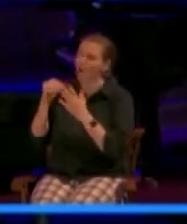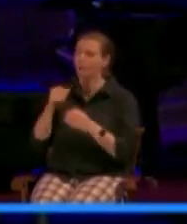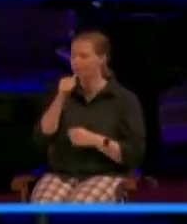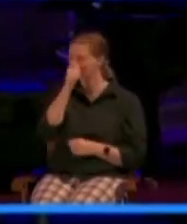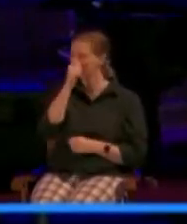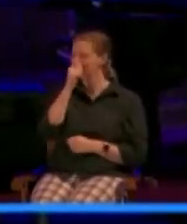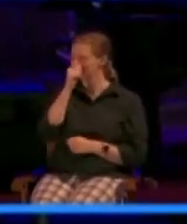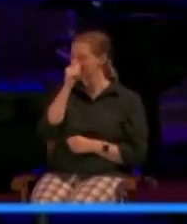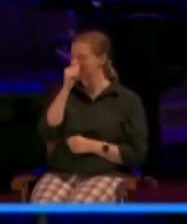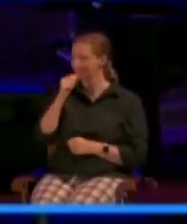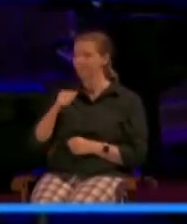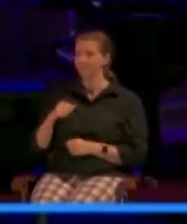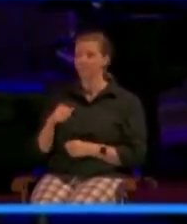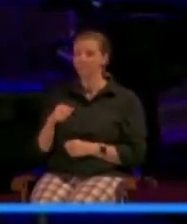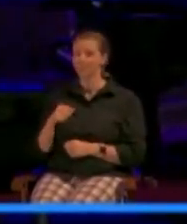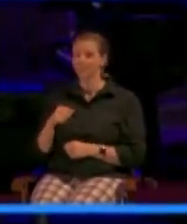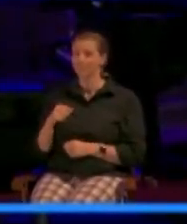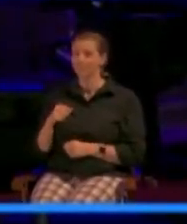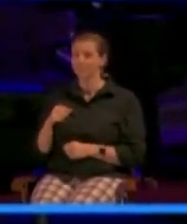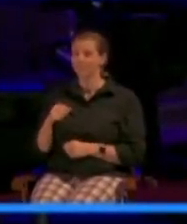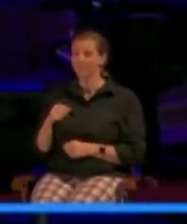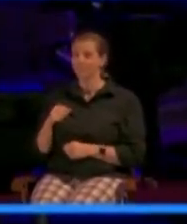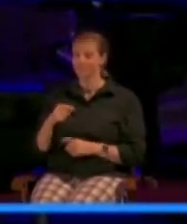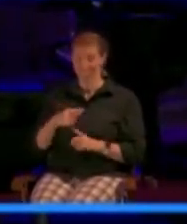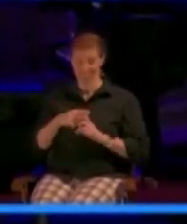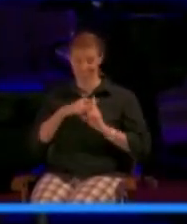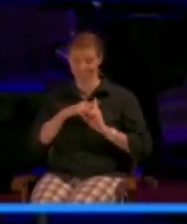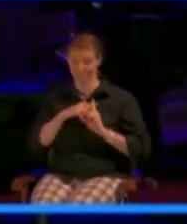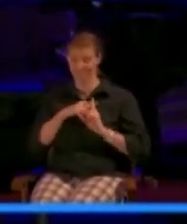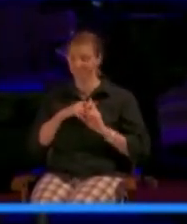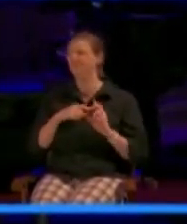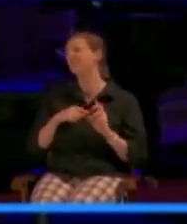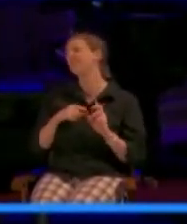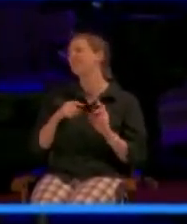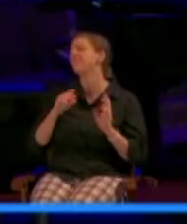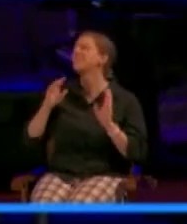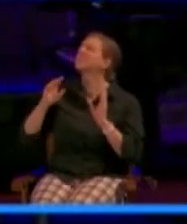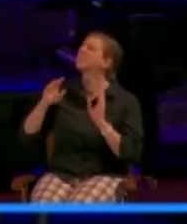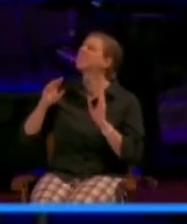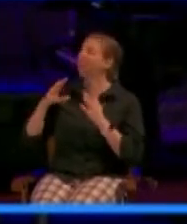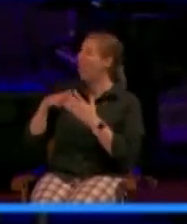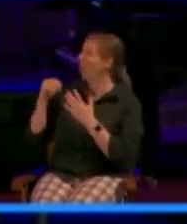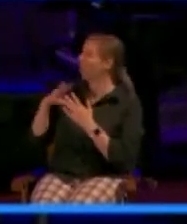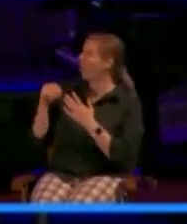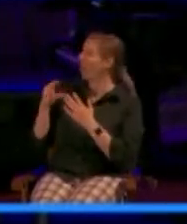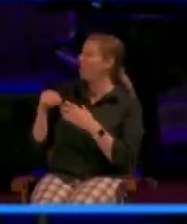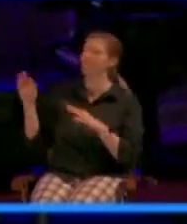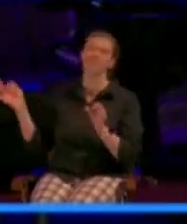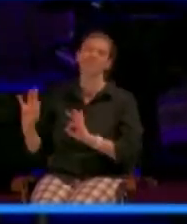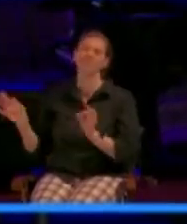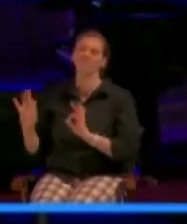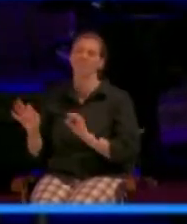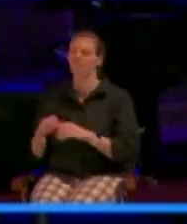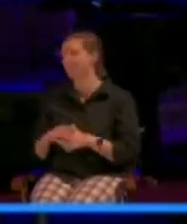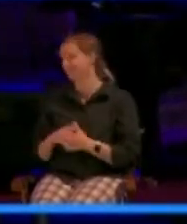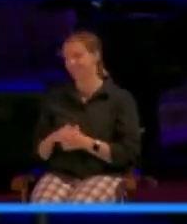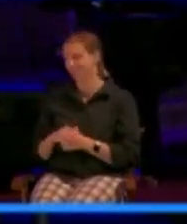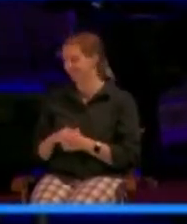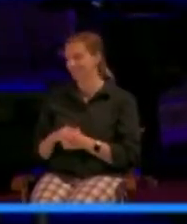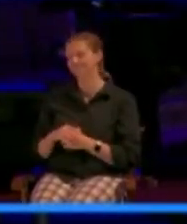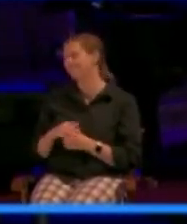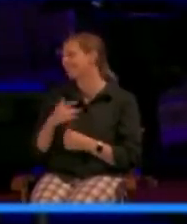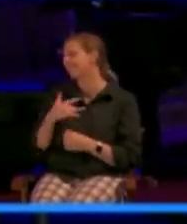attitude. I don't think anybody ever comes to Christ being coaxed. I don't think it's something that's